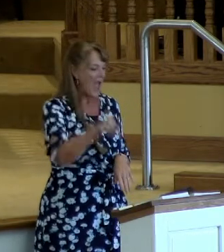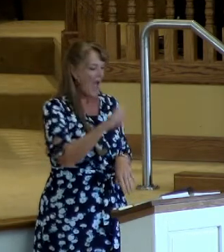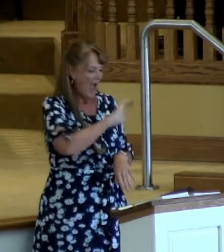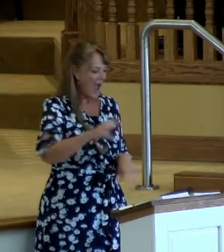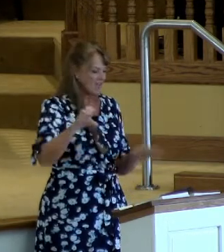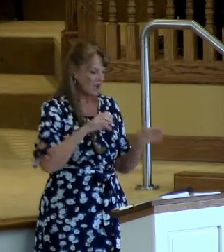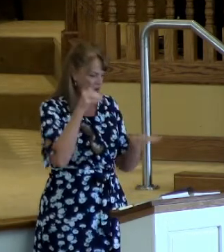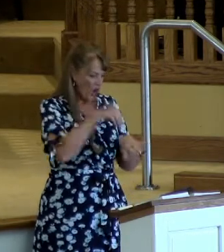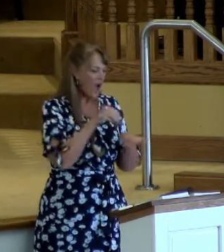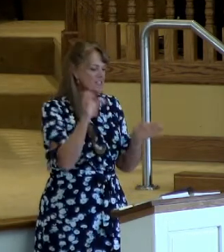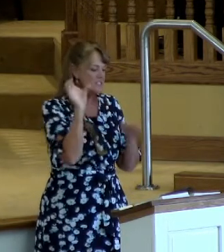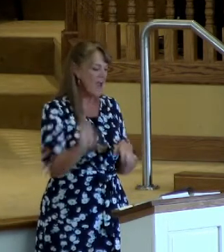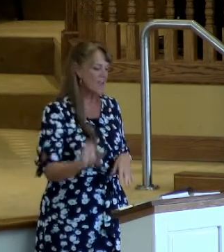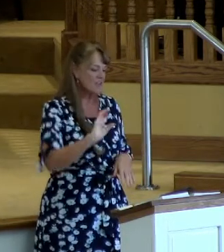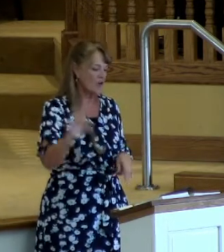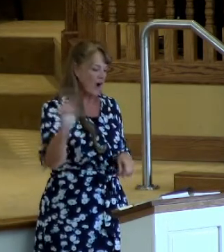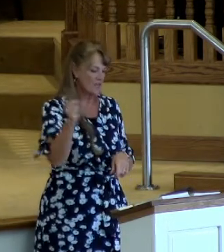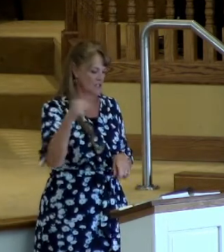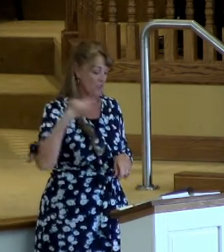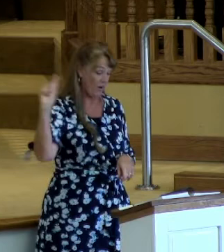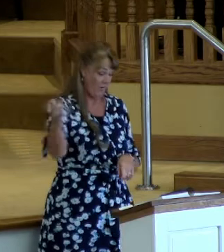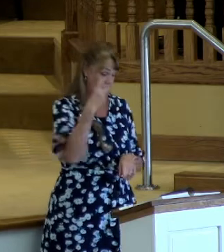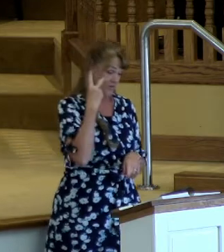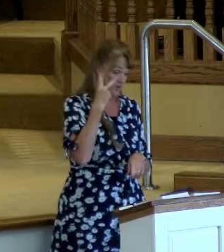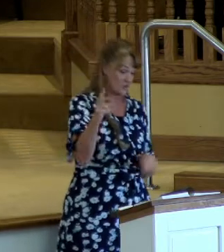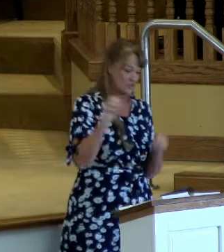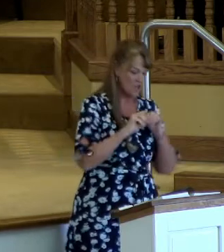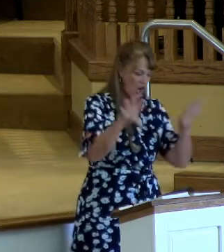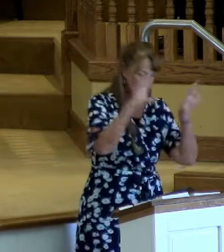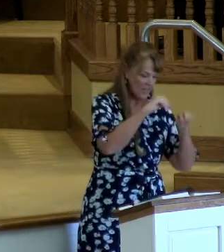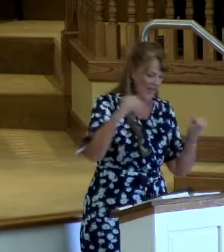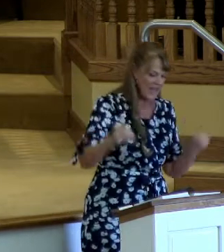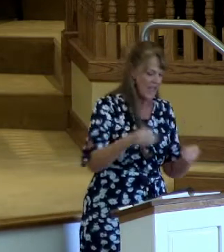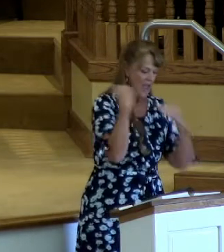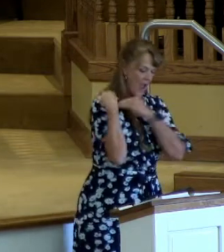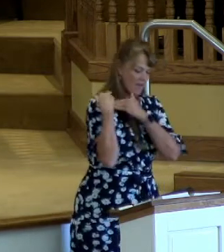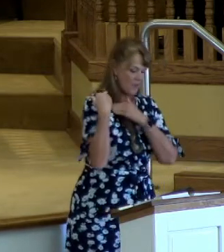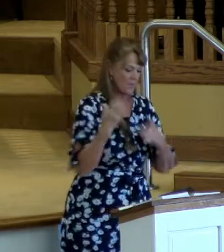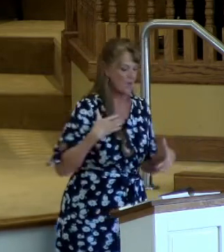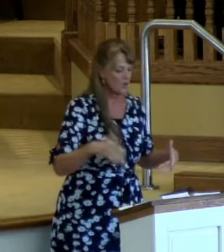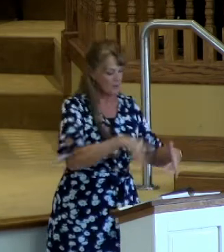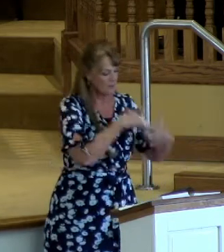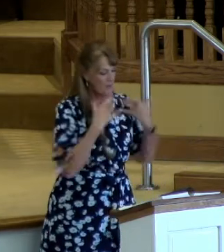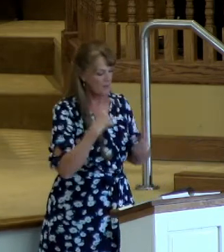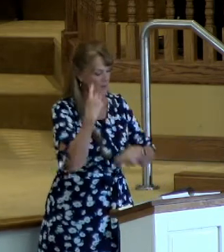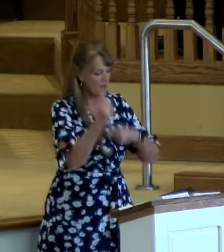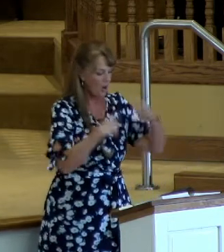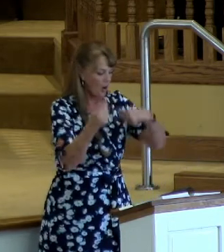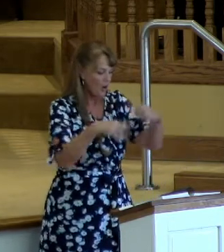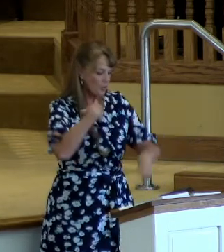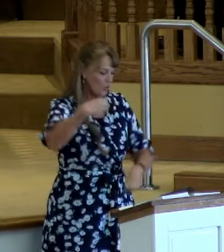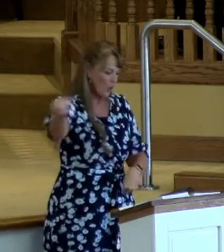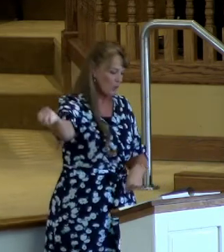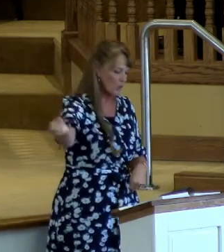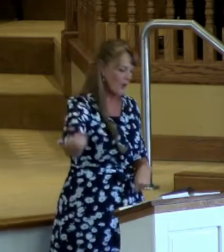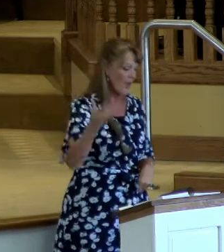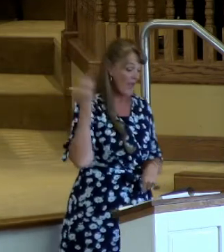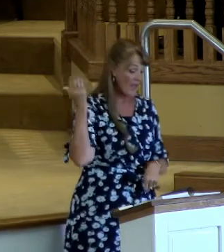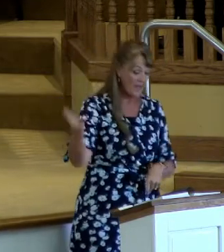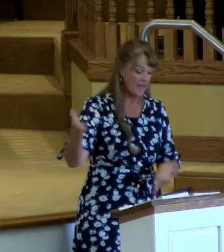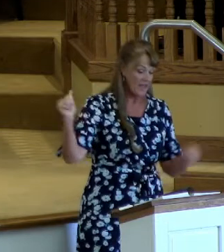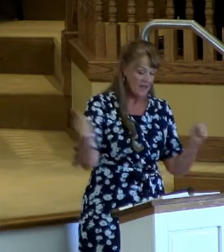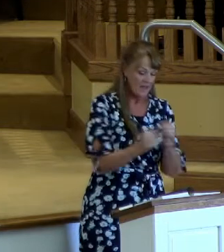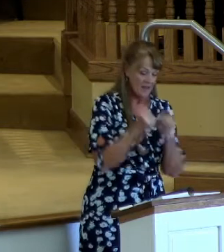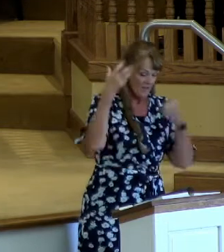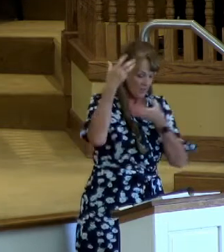I? At the cross where I first saw the light, and the burden of my heart rolled